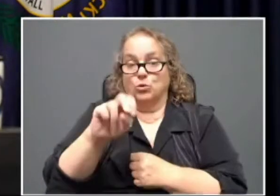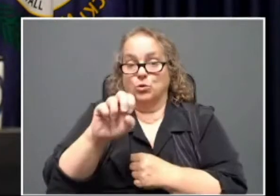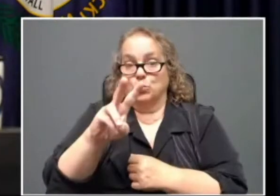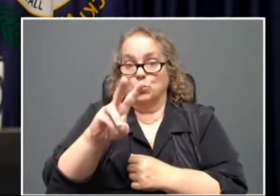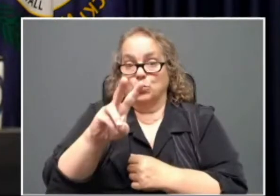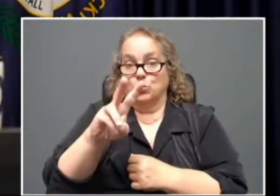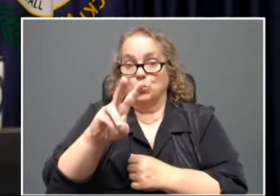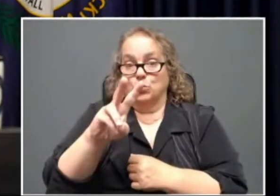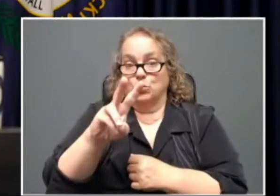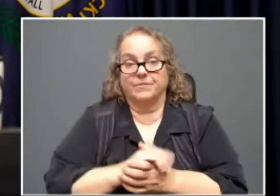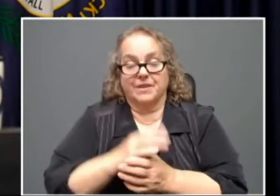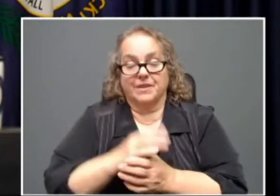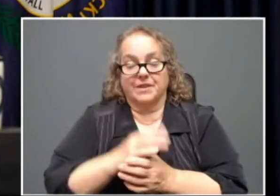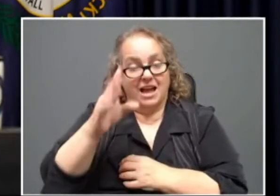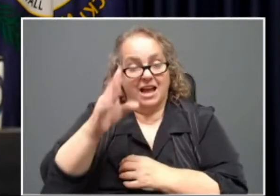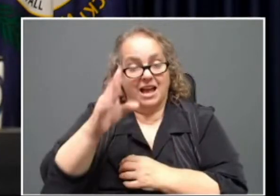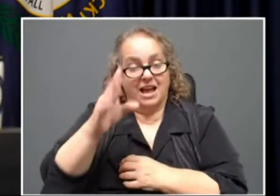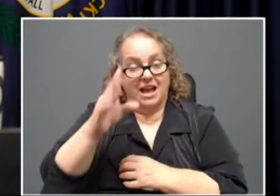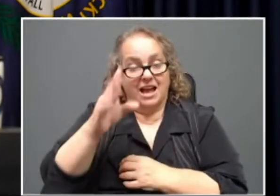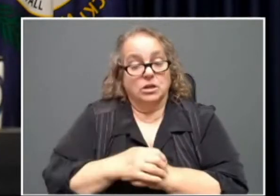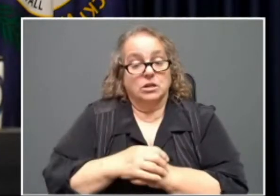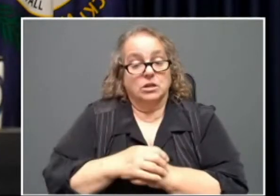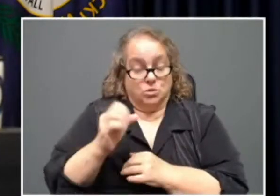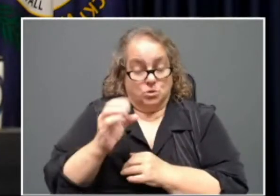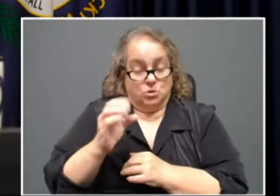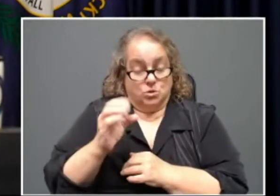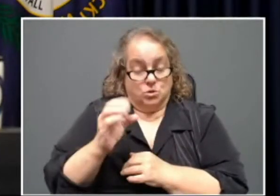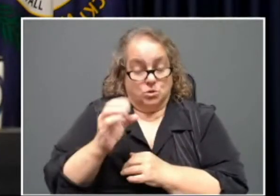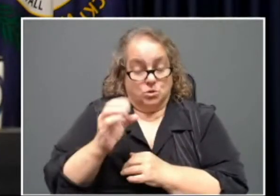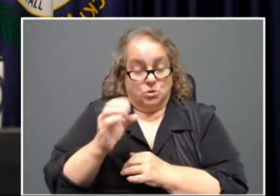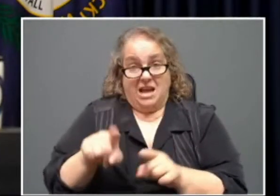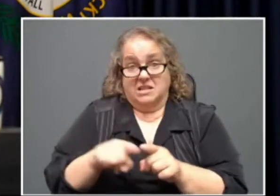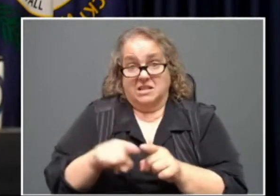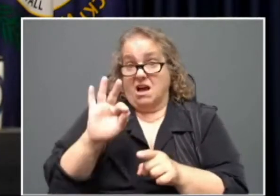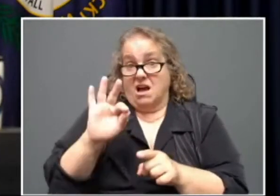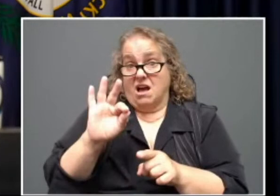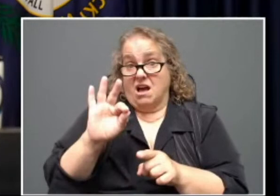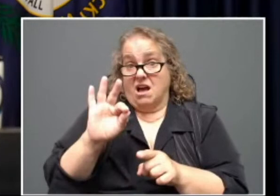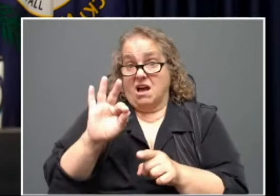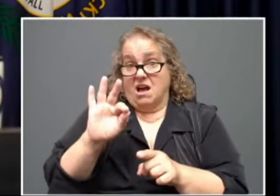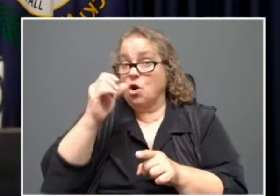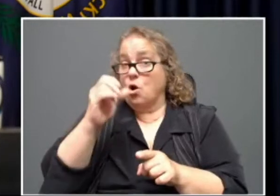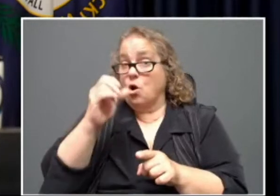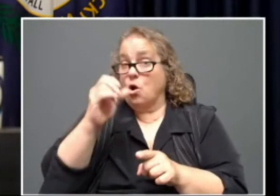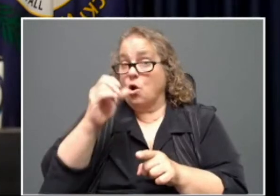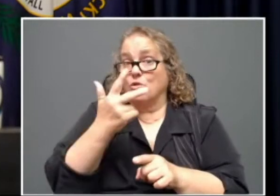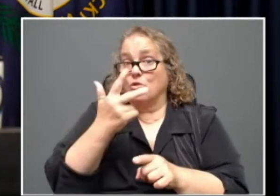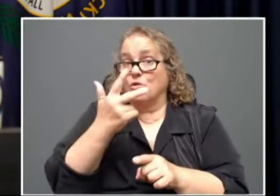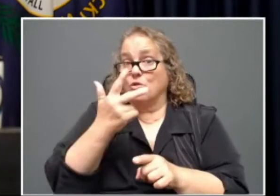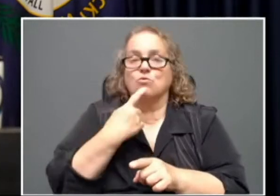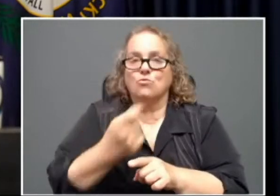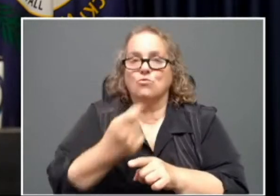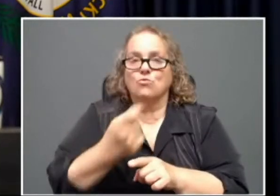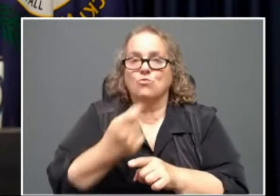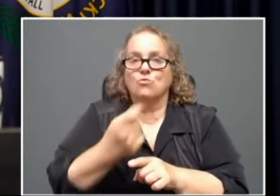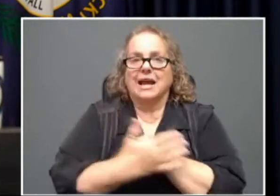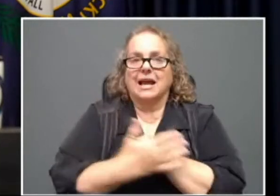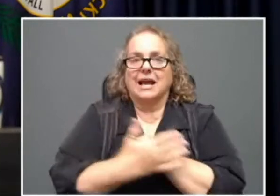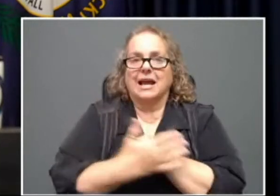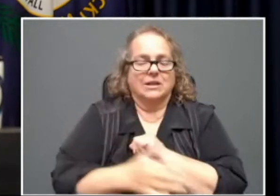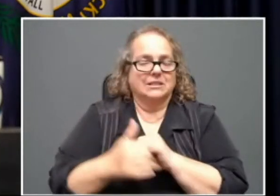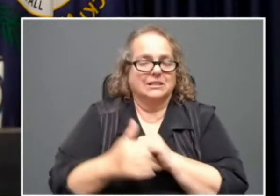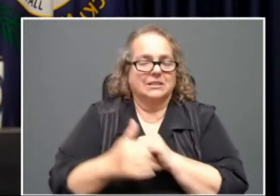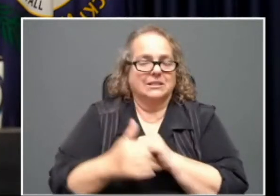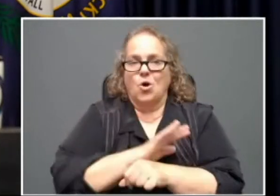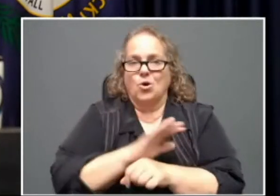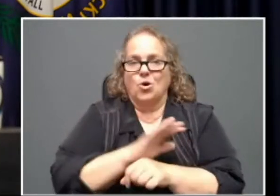Hi, Governor. So as of yesterday, there were only 3 red counties in the whole state. So my